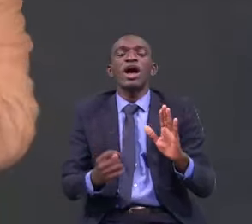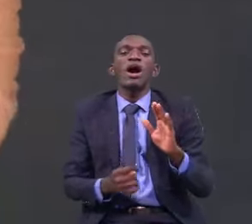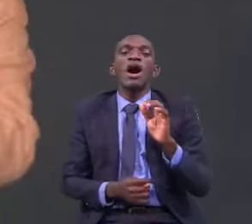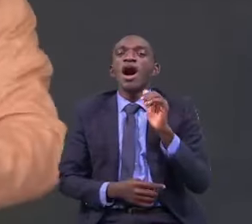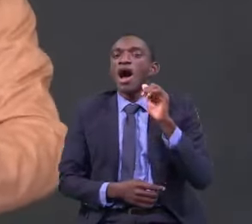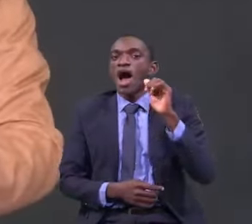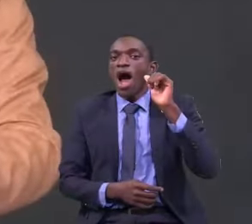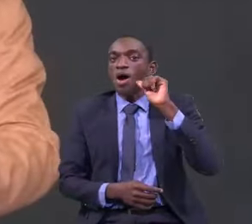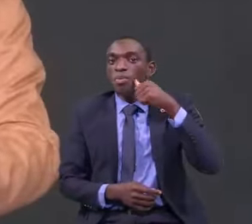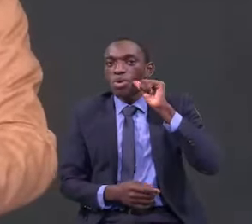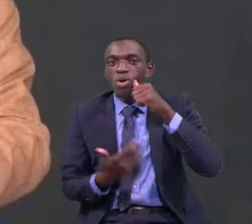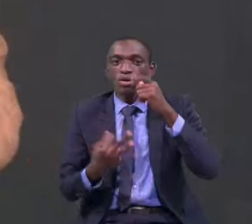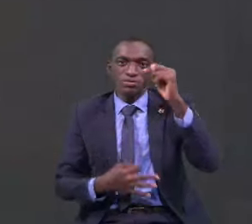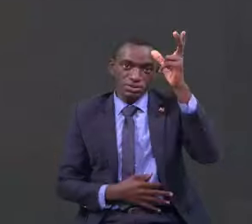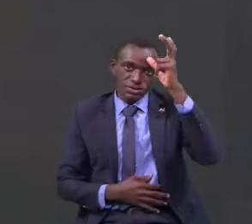That's doing right.